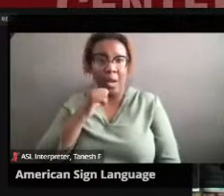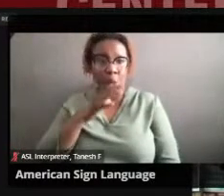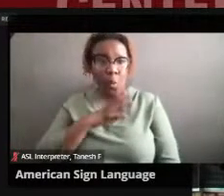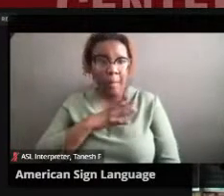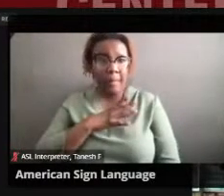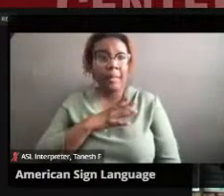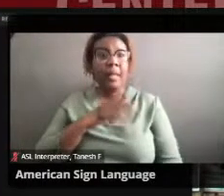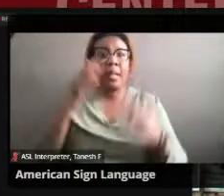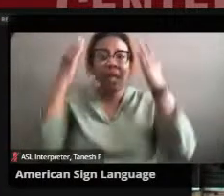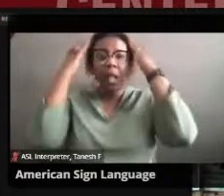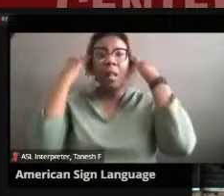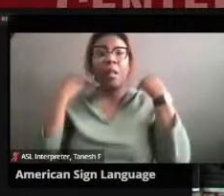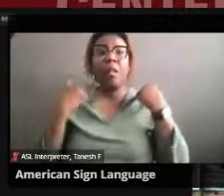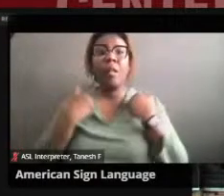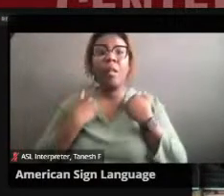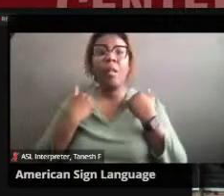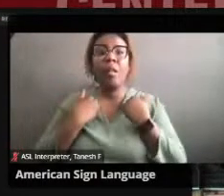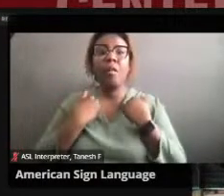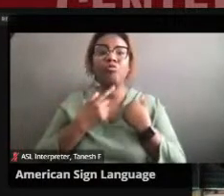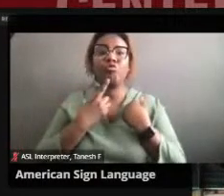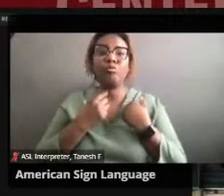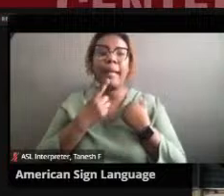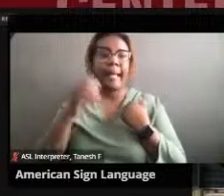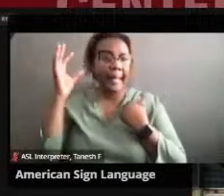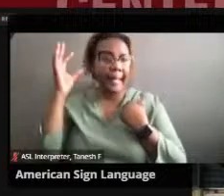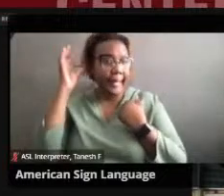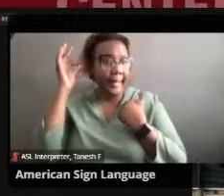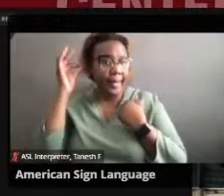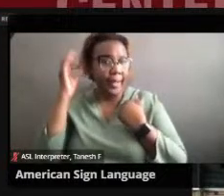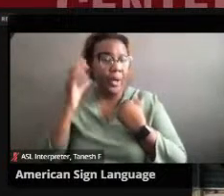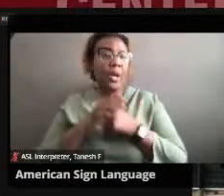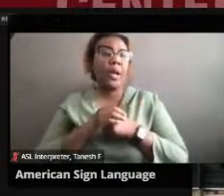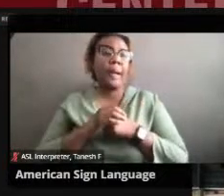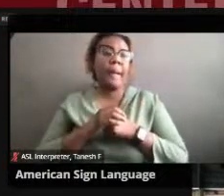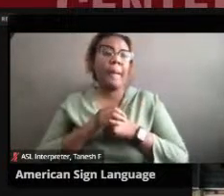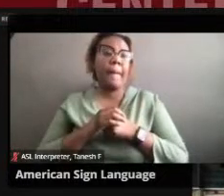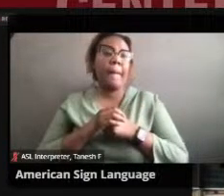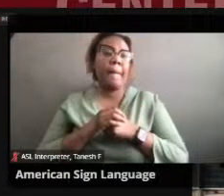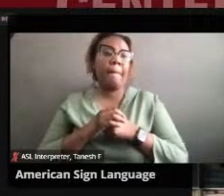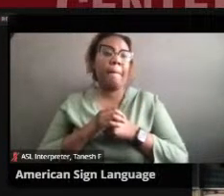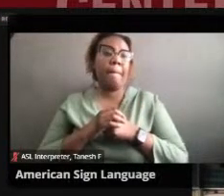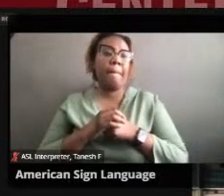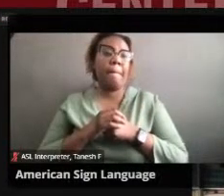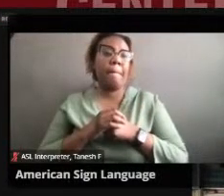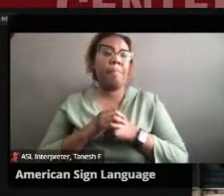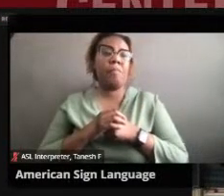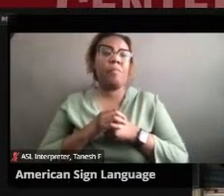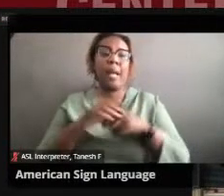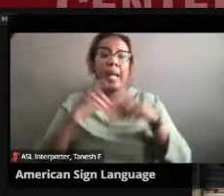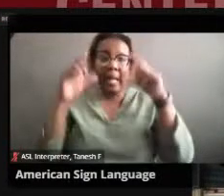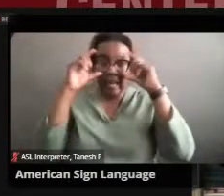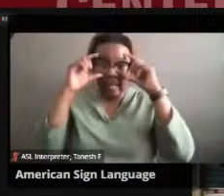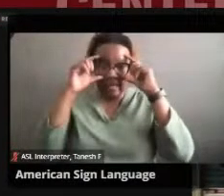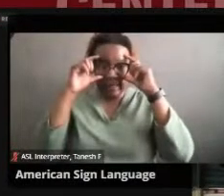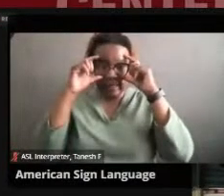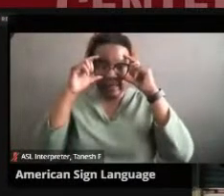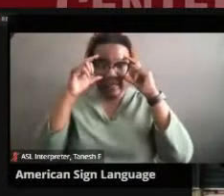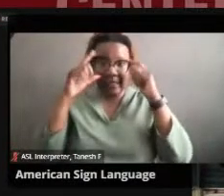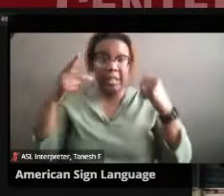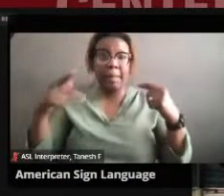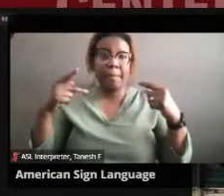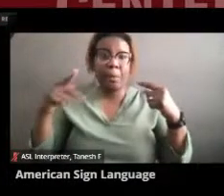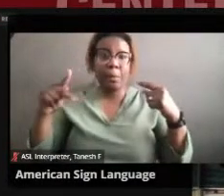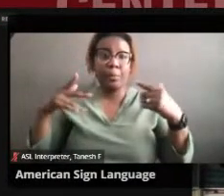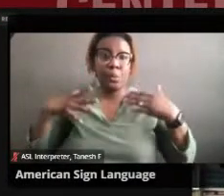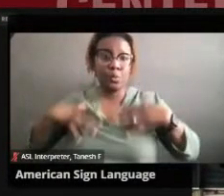red hair, and I am and red glasses and wearing a purple dress,